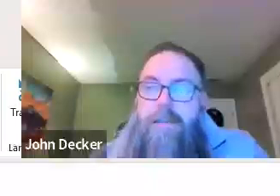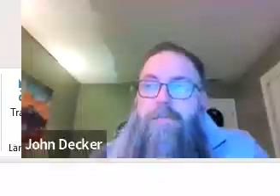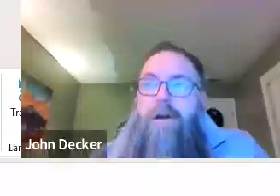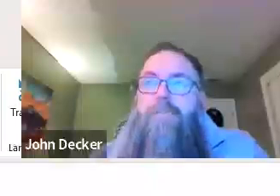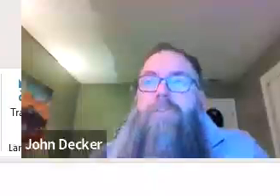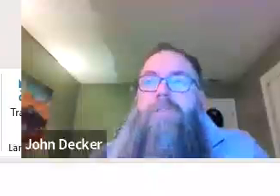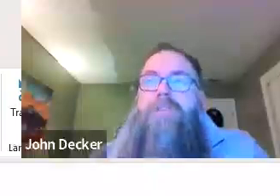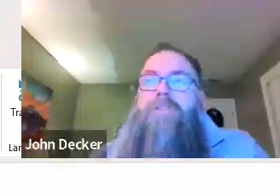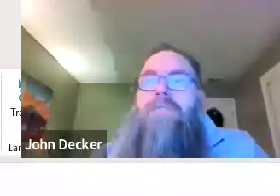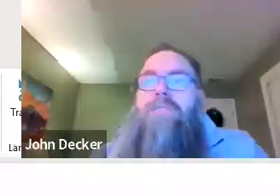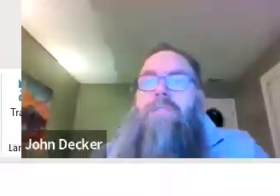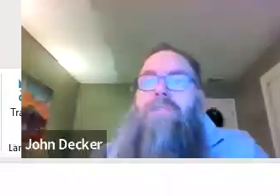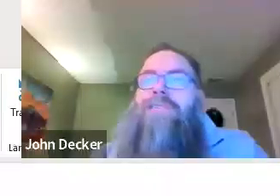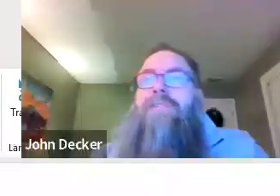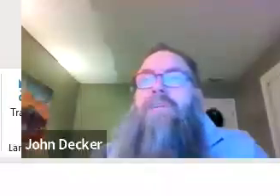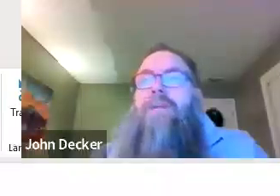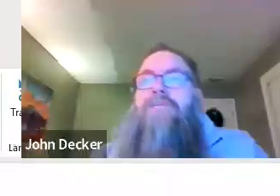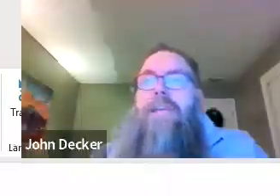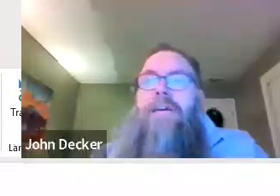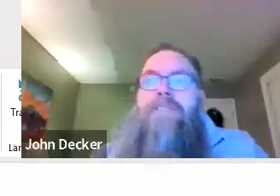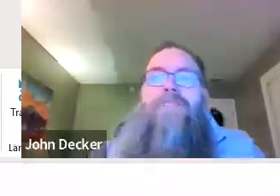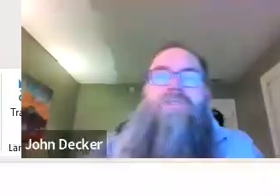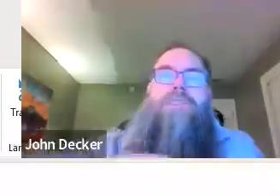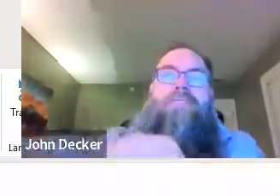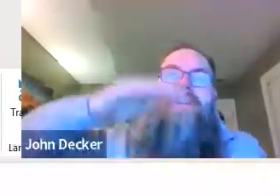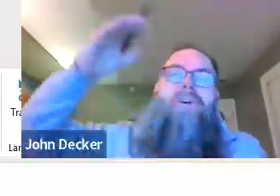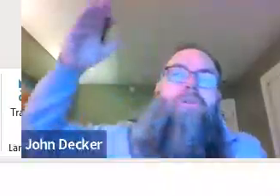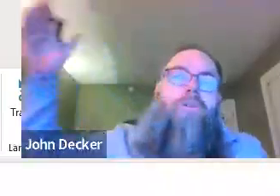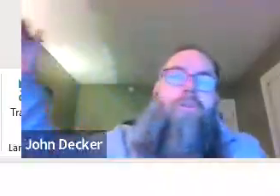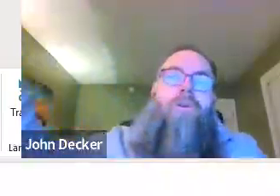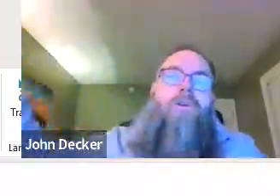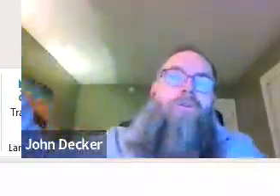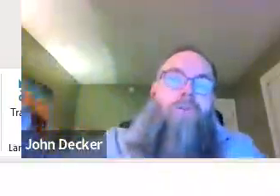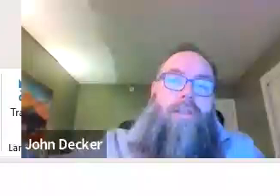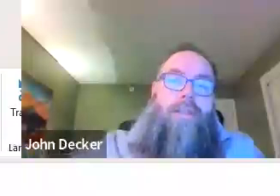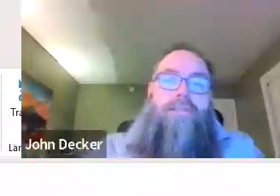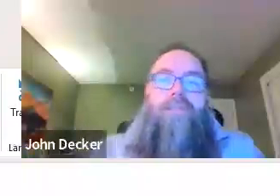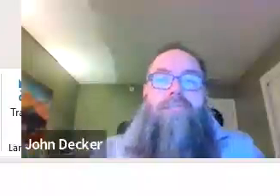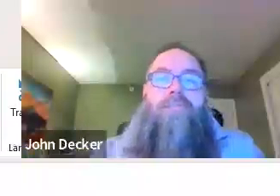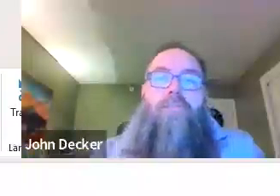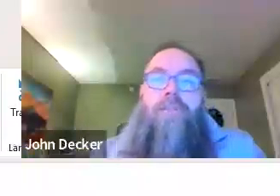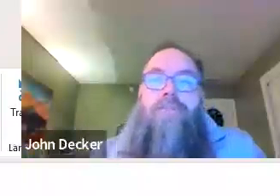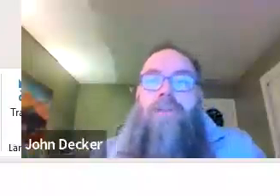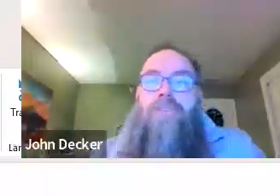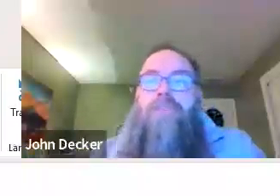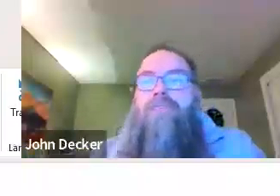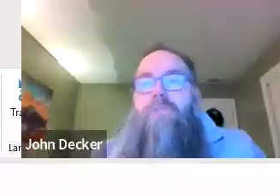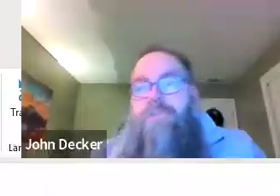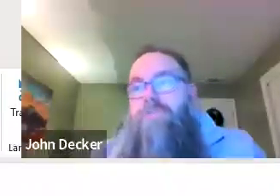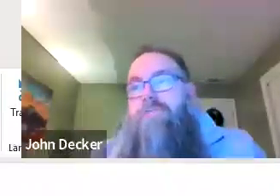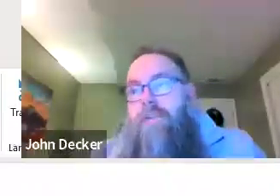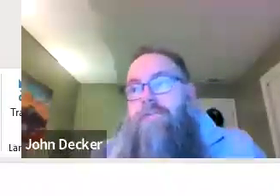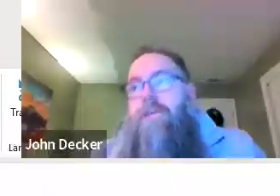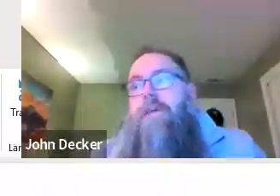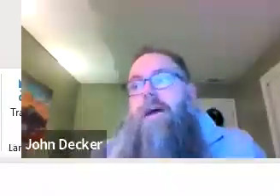at the last couple coffee with community services, but a significant amount of data has been transmitted over related to the service provider directory